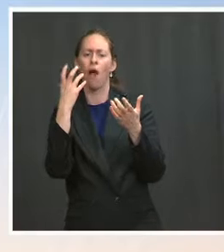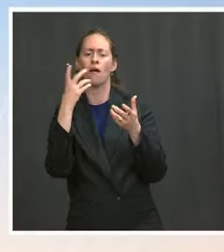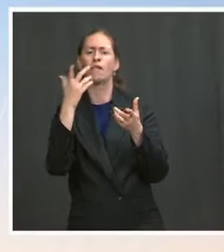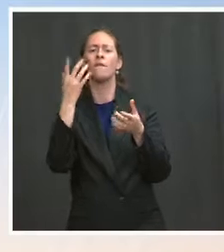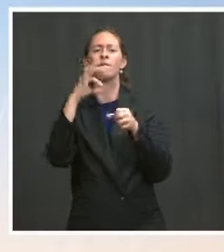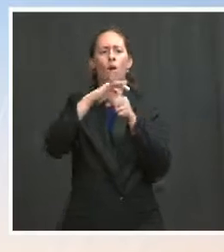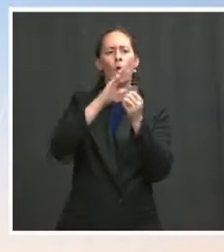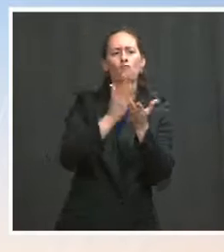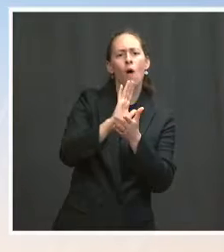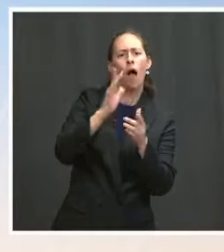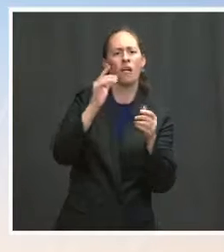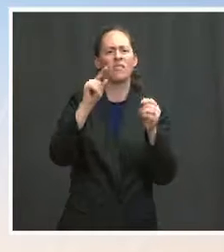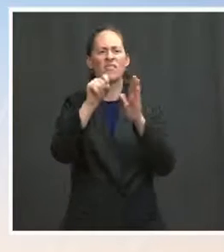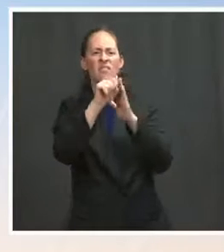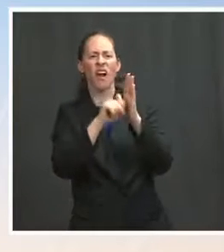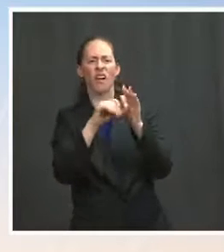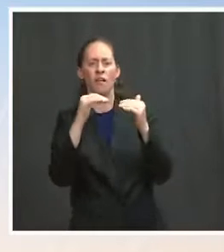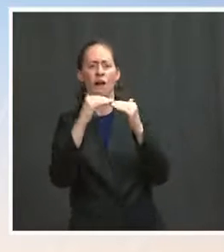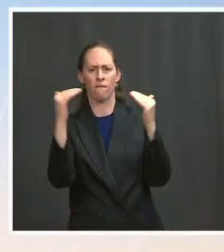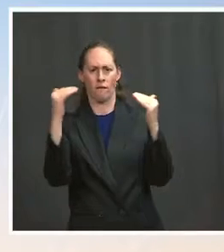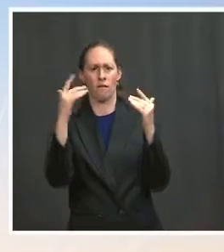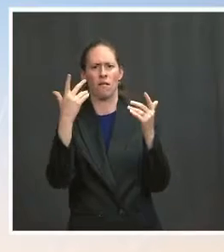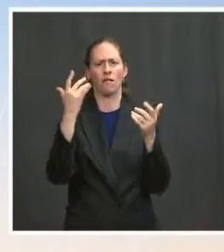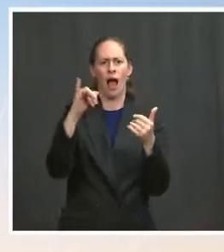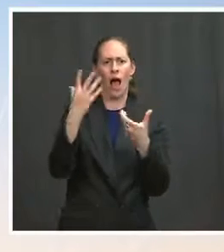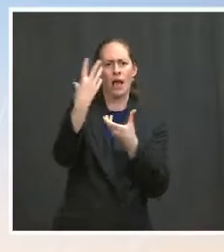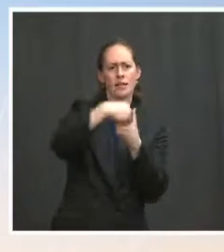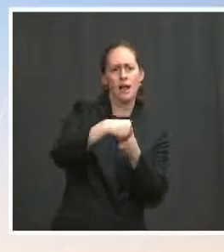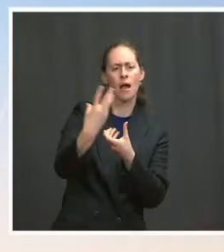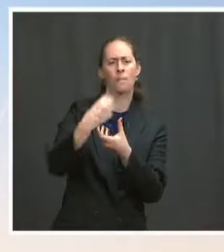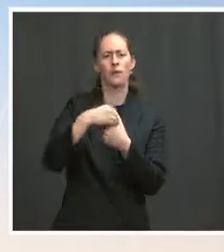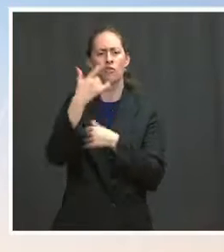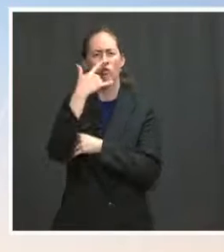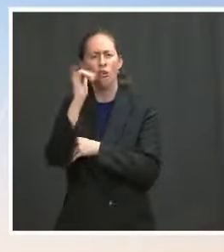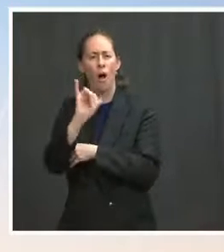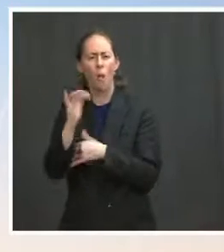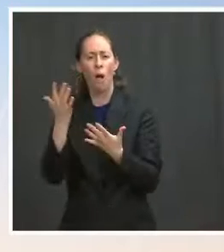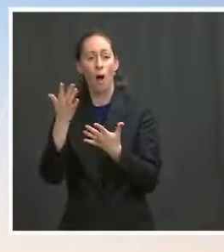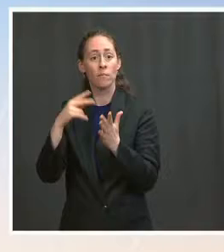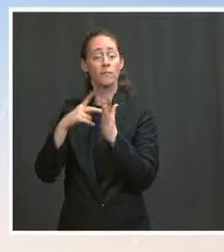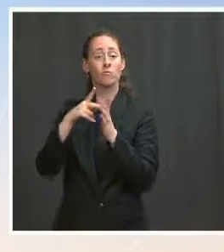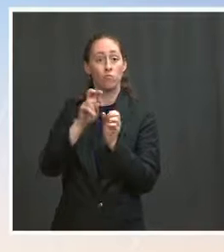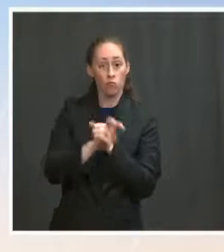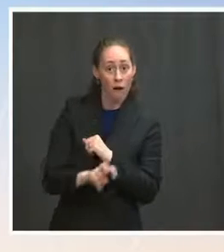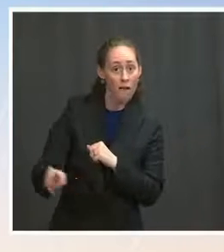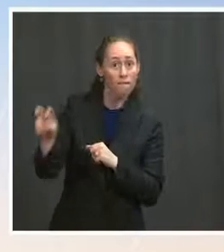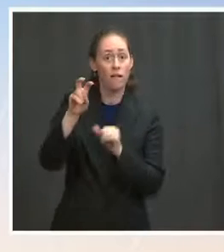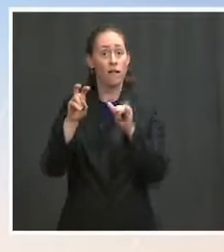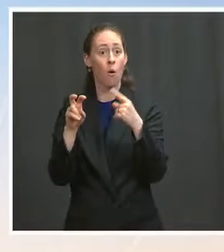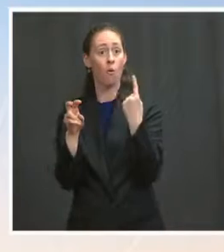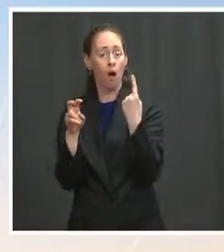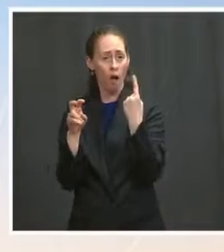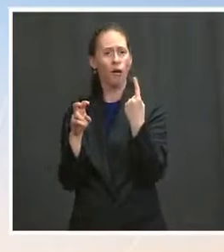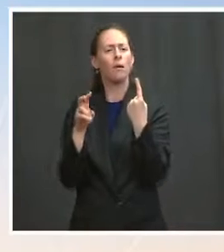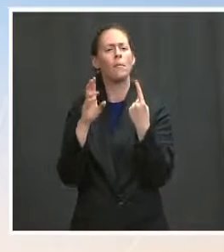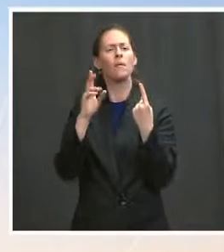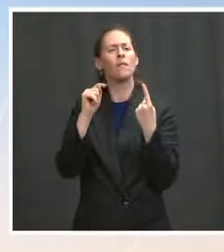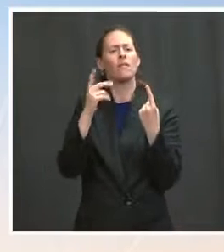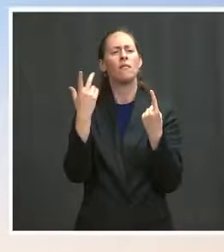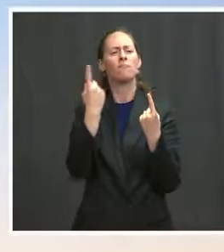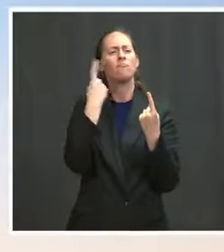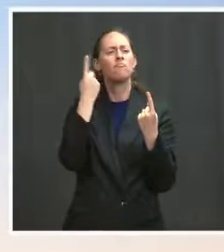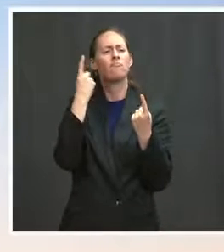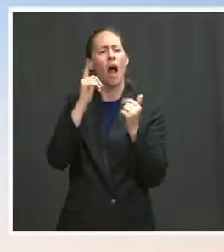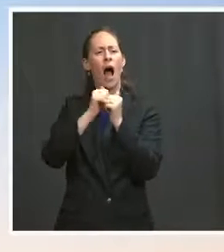like? Aside from travel, how will the administration be scrutinizing new laws going into place? Well, you or saw the